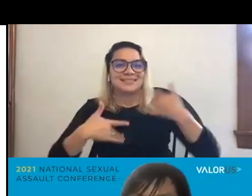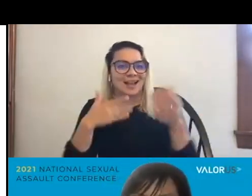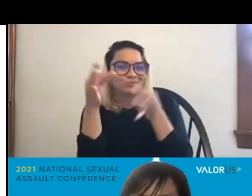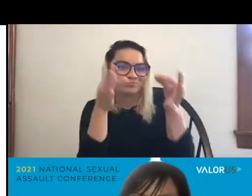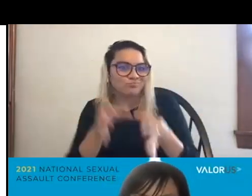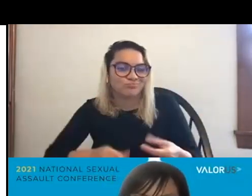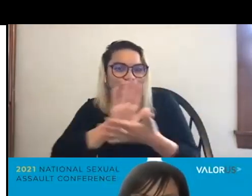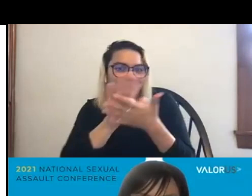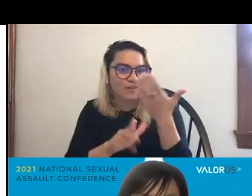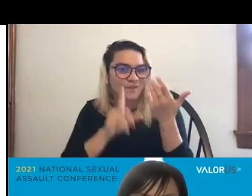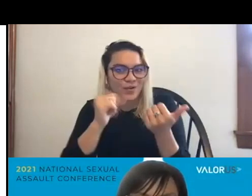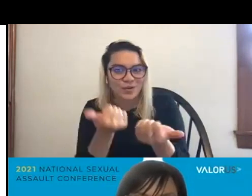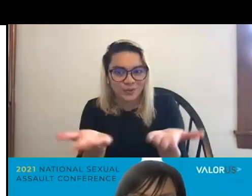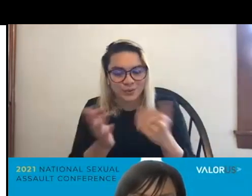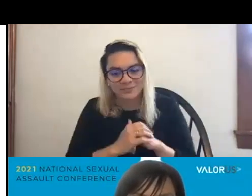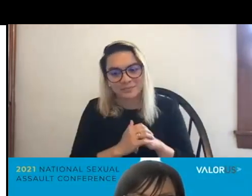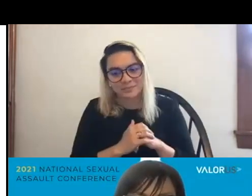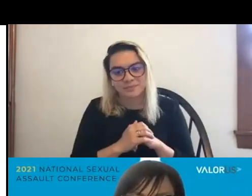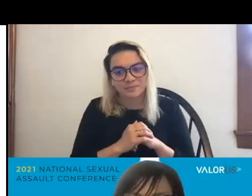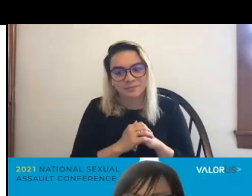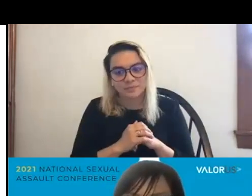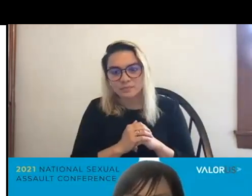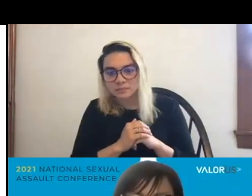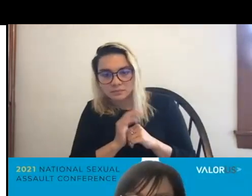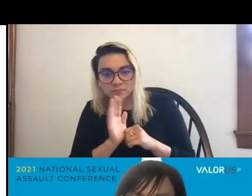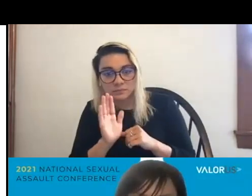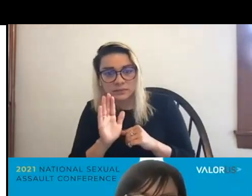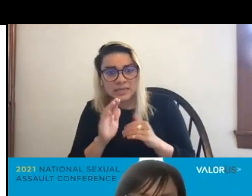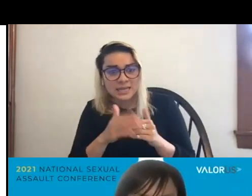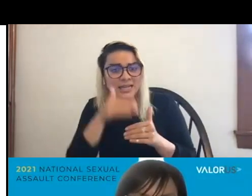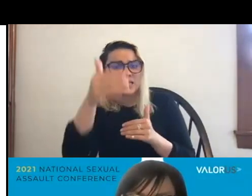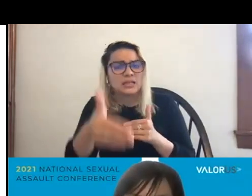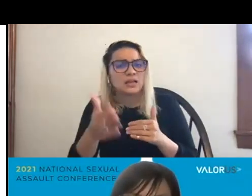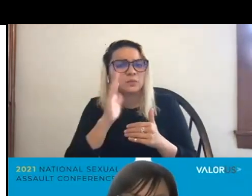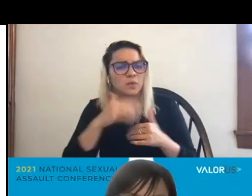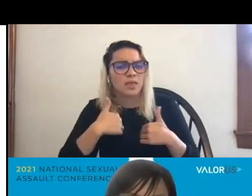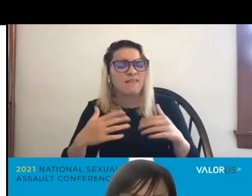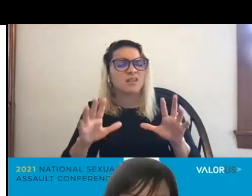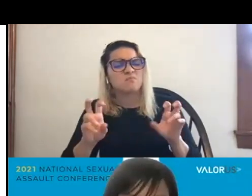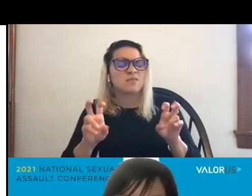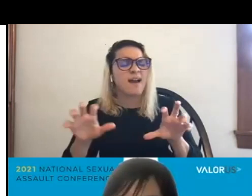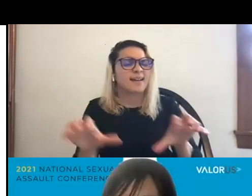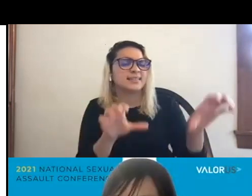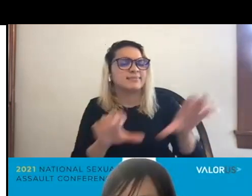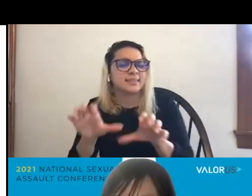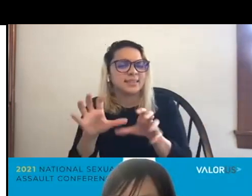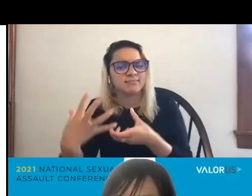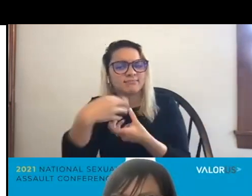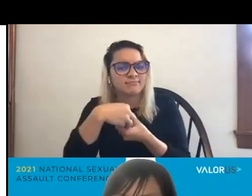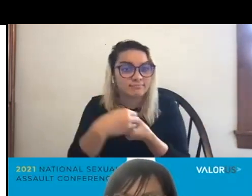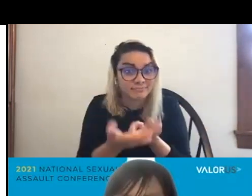and I think we're going to move into a bit of an opening activity that we can all participate in together. So I hope